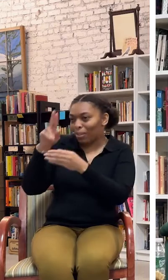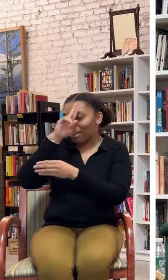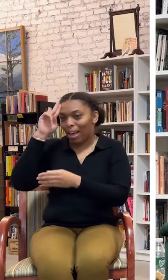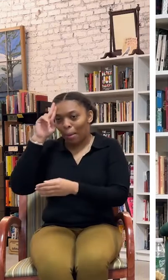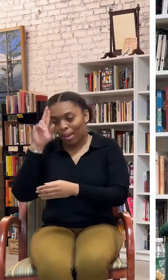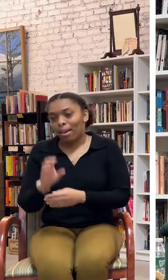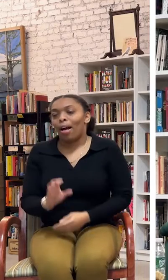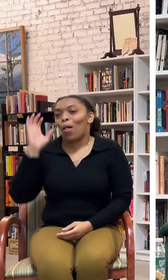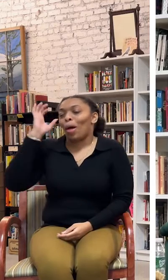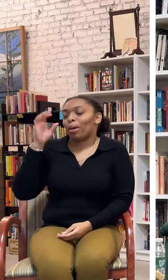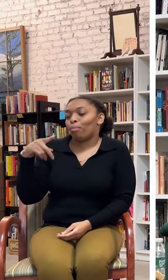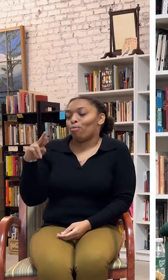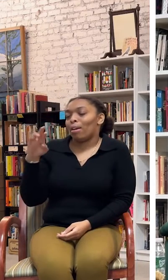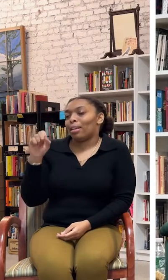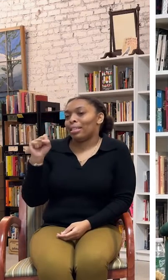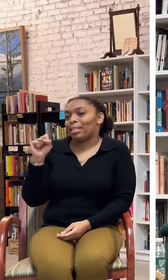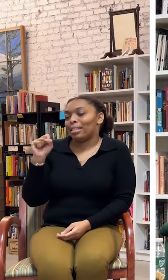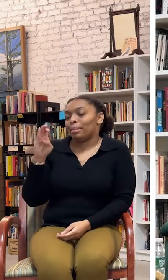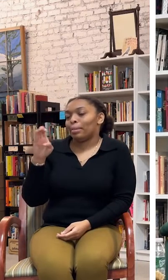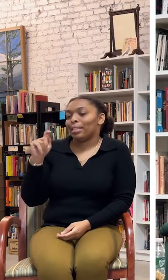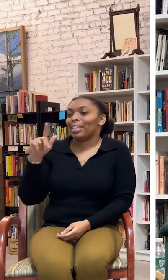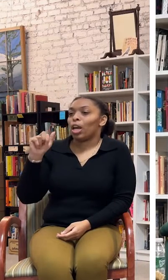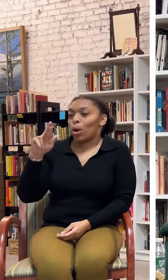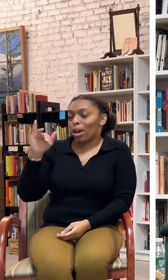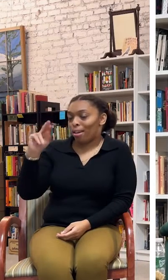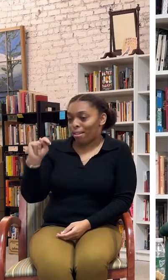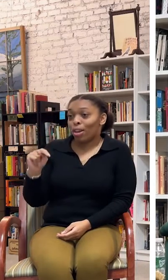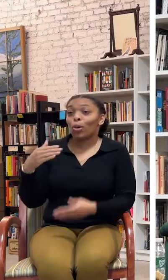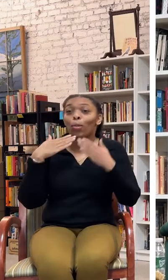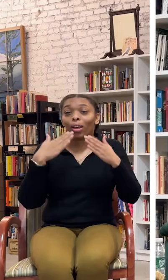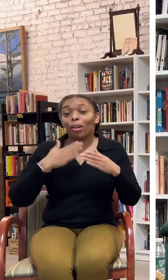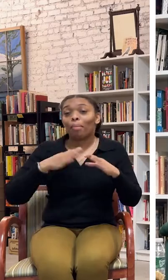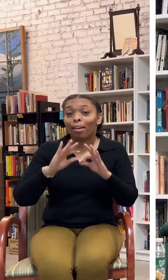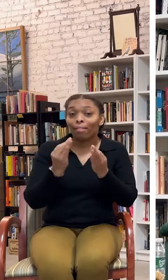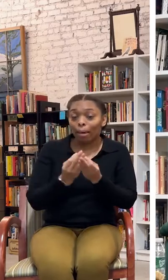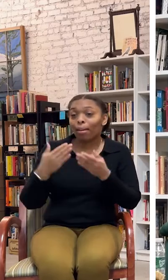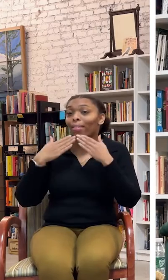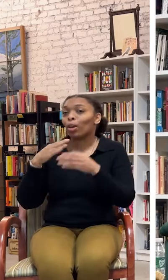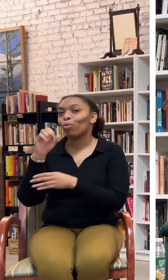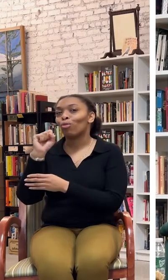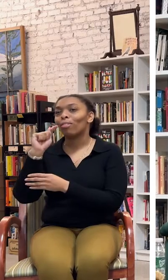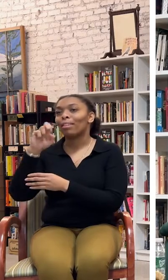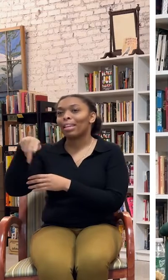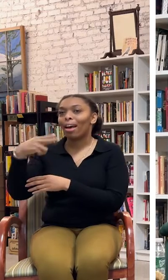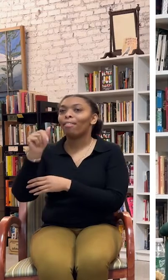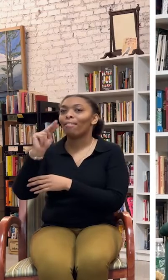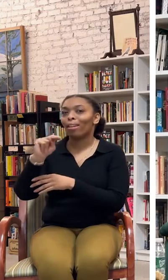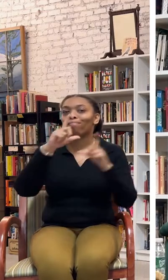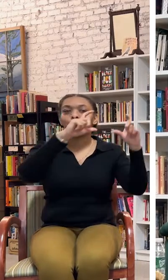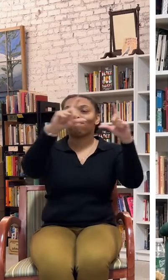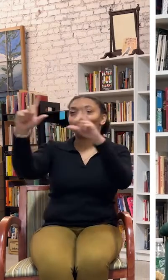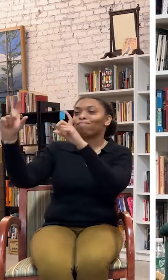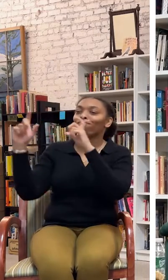Presbyterian. Hey. Yes, so thank you to my family. Thank you to Stefan, who's around with the camera taking